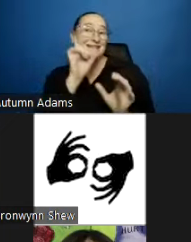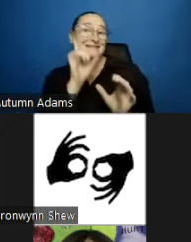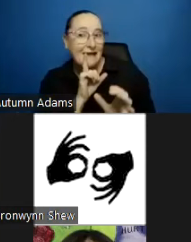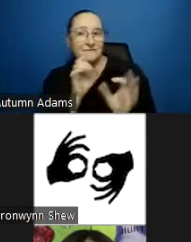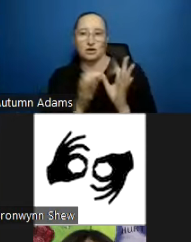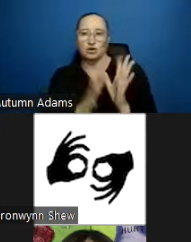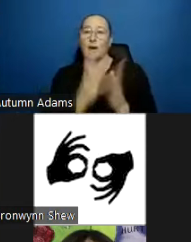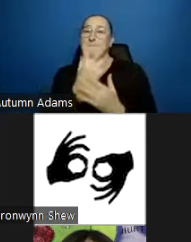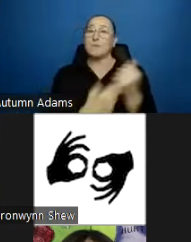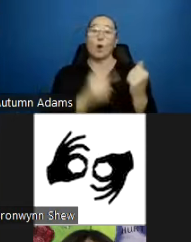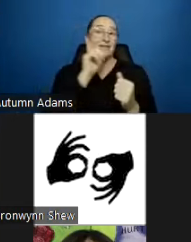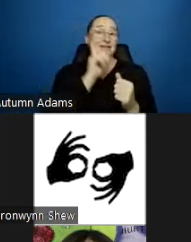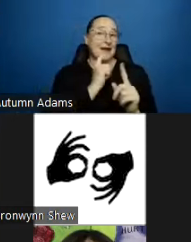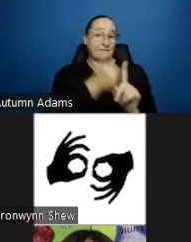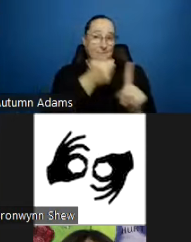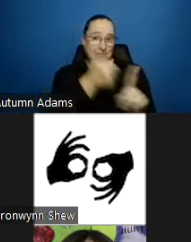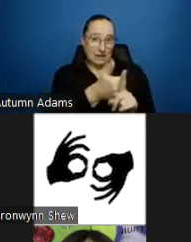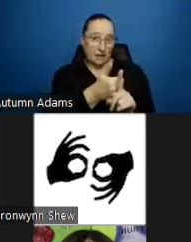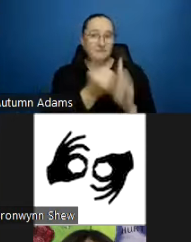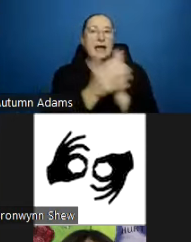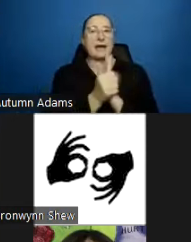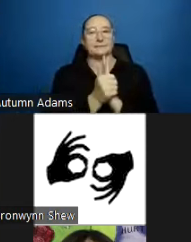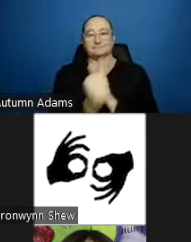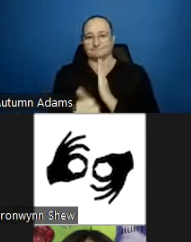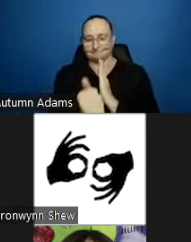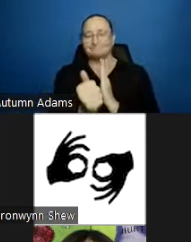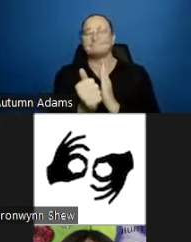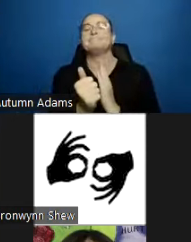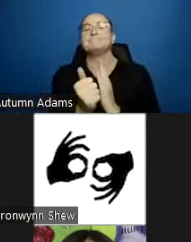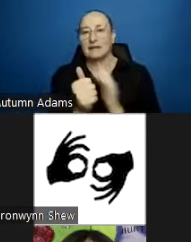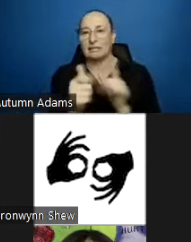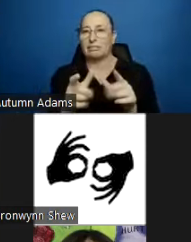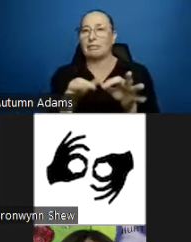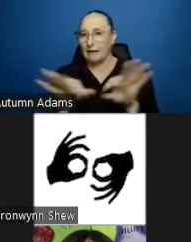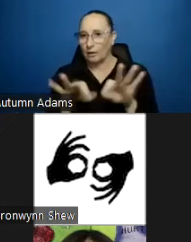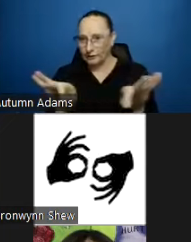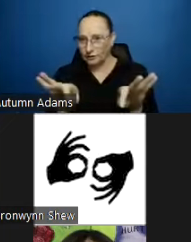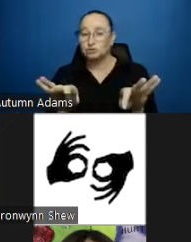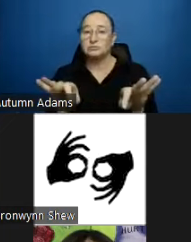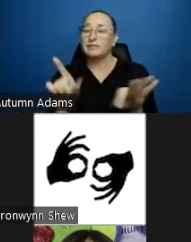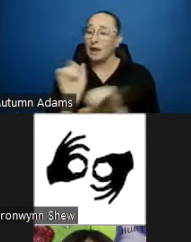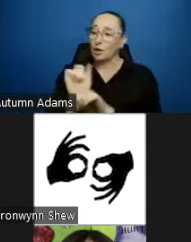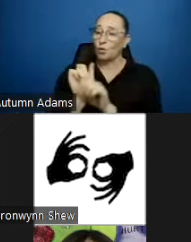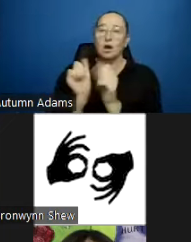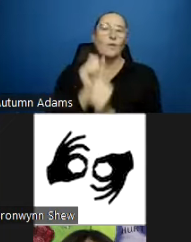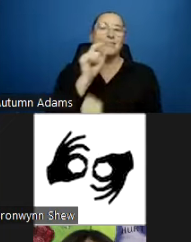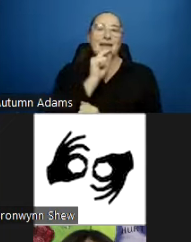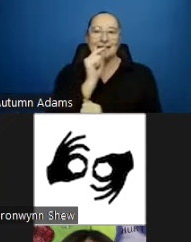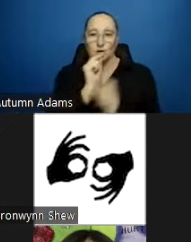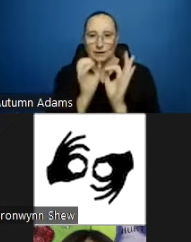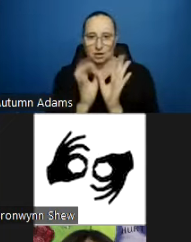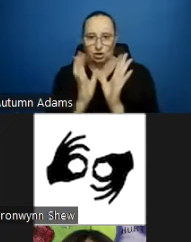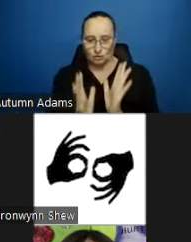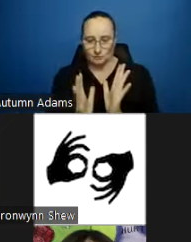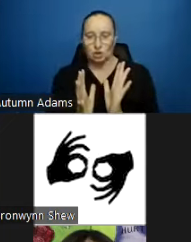both deaf and proficient in the language. So they work with a hearing interpreter. The hearing interpreter